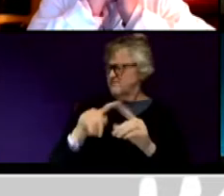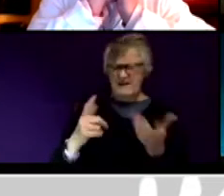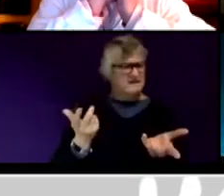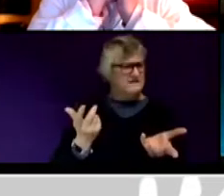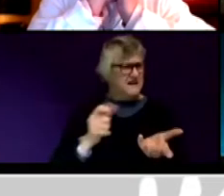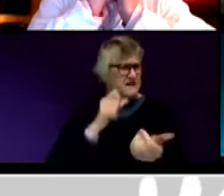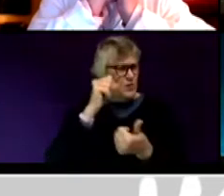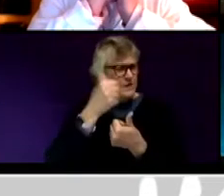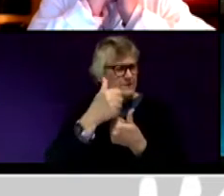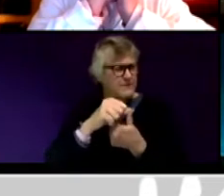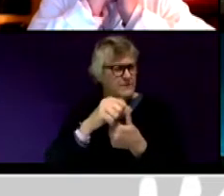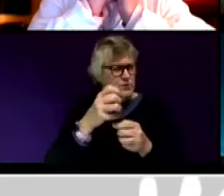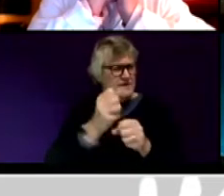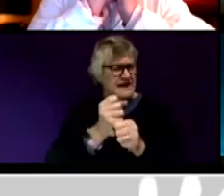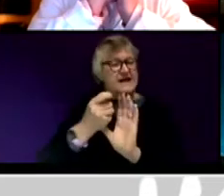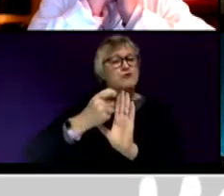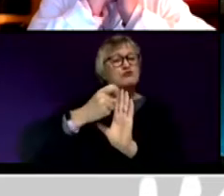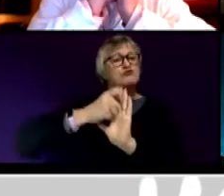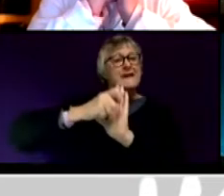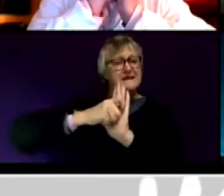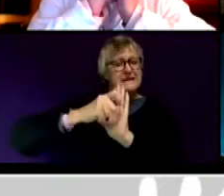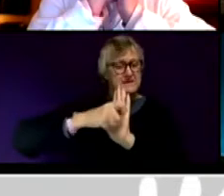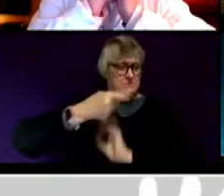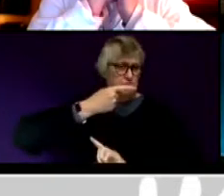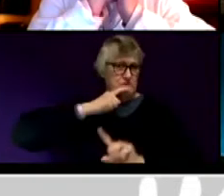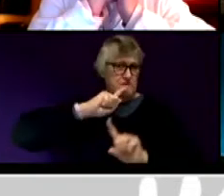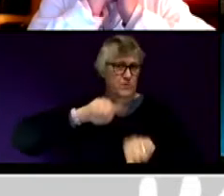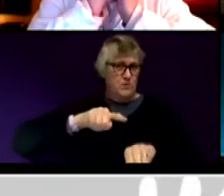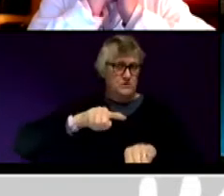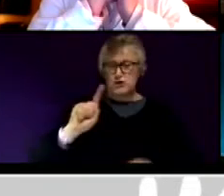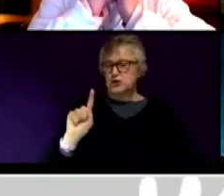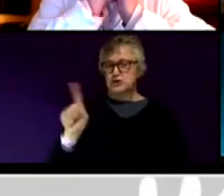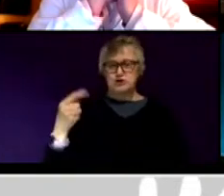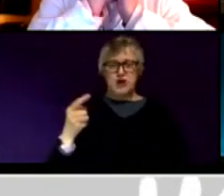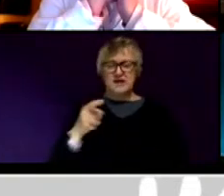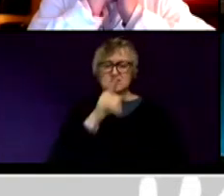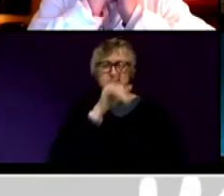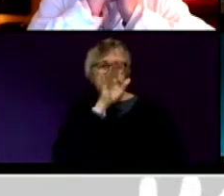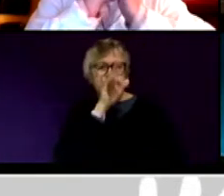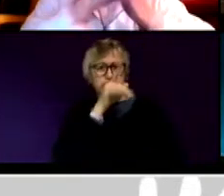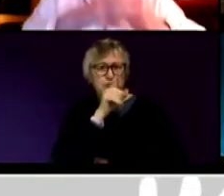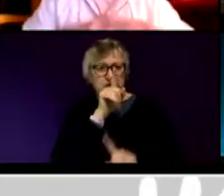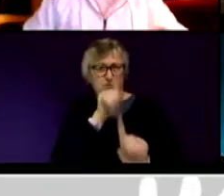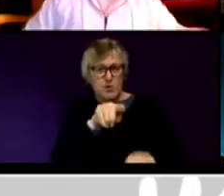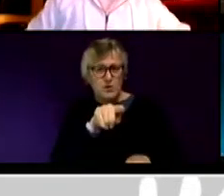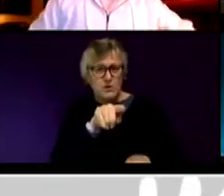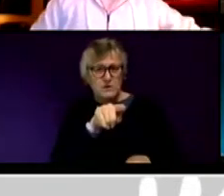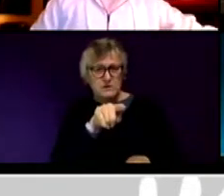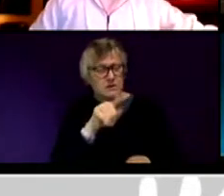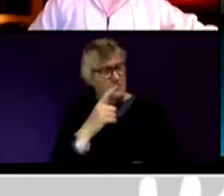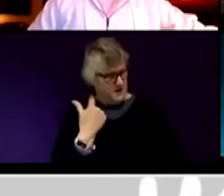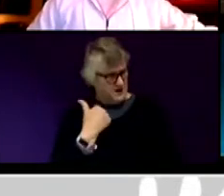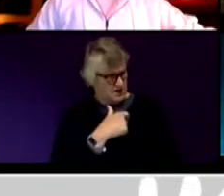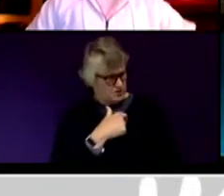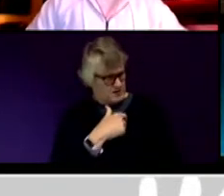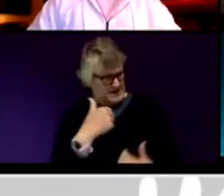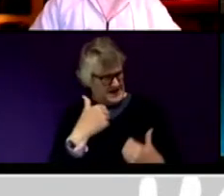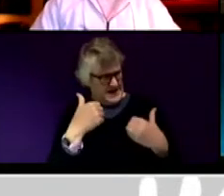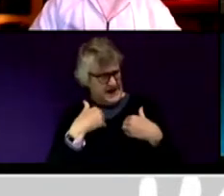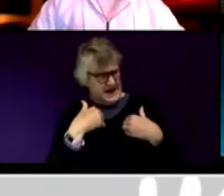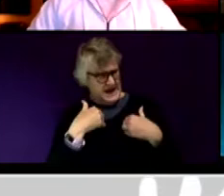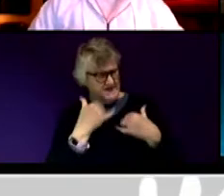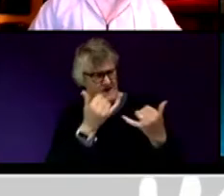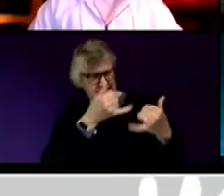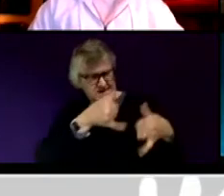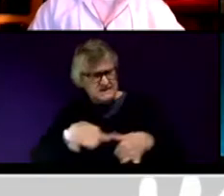written reports, only just them reporting out. And so do we have a standard that we are looking for in regards to what